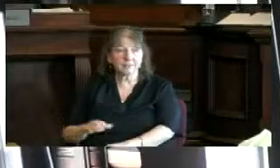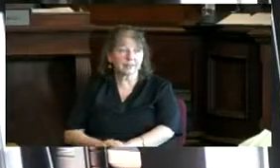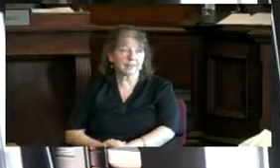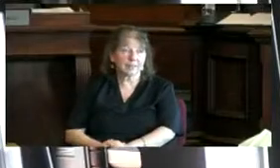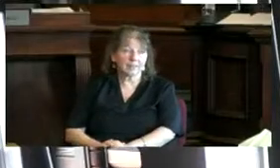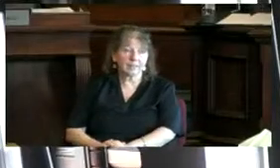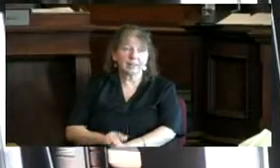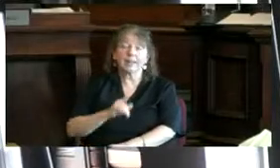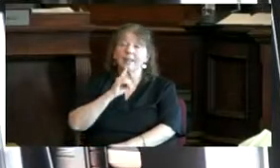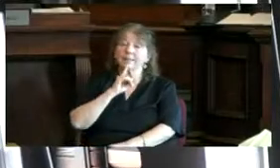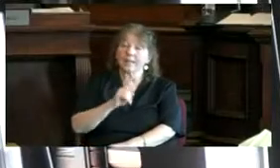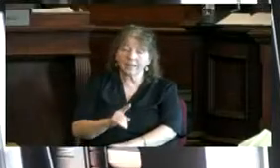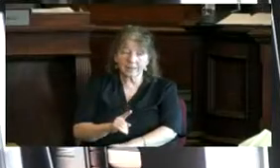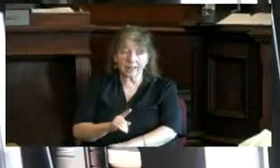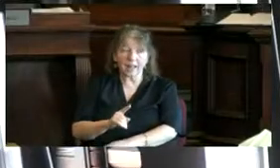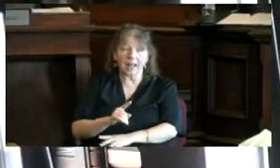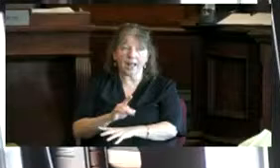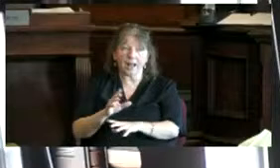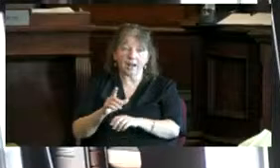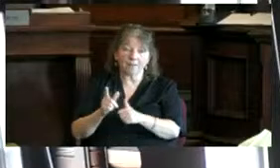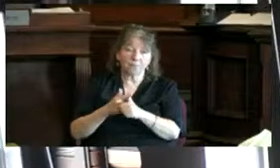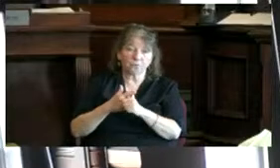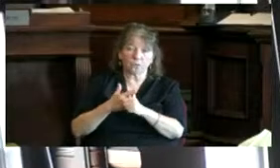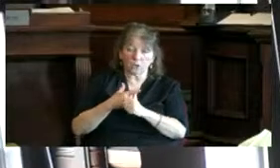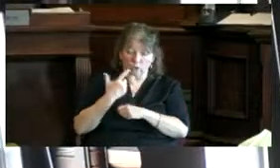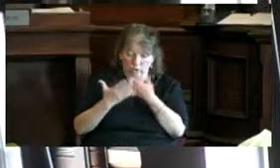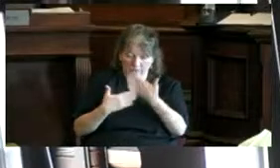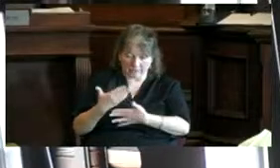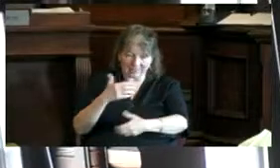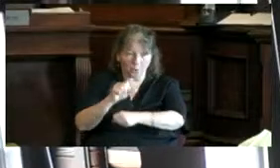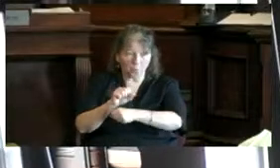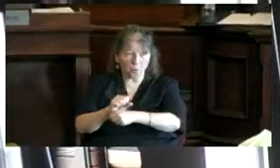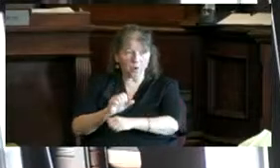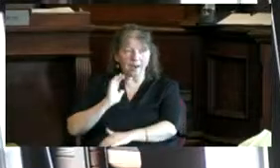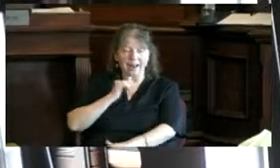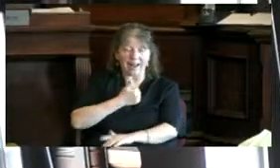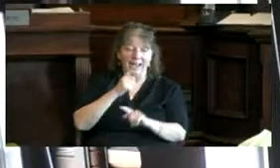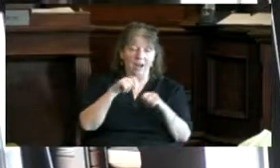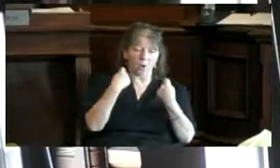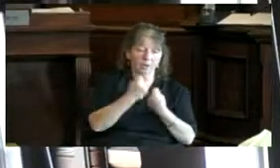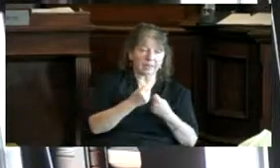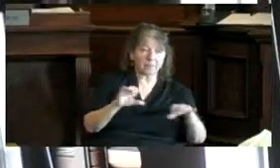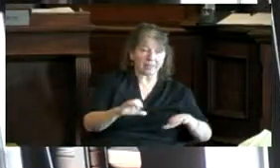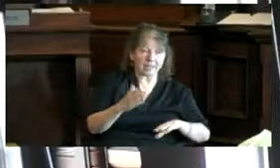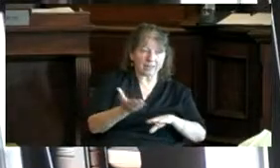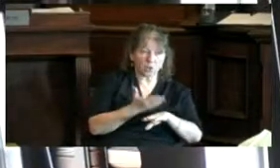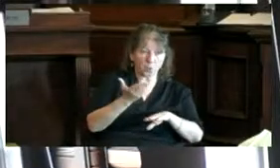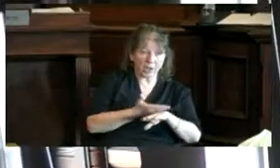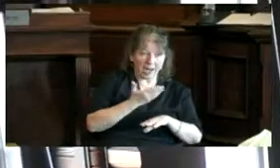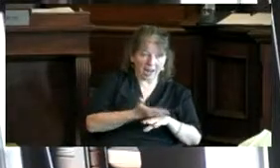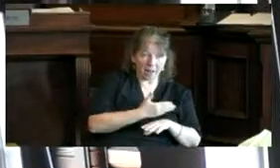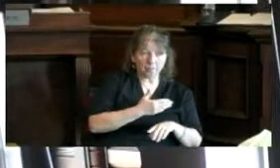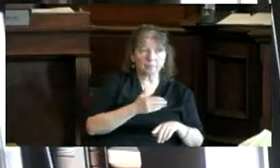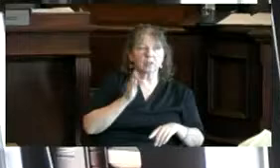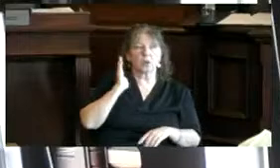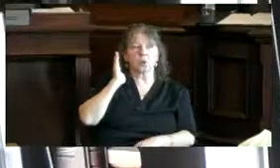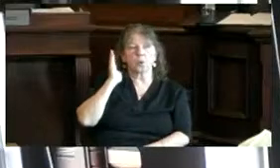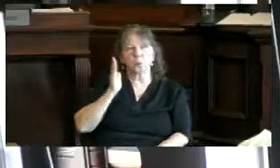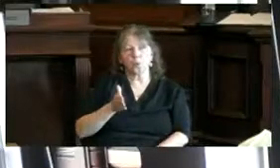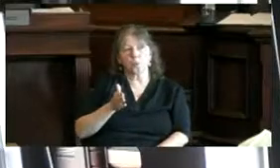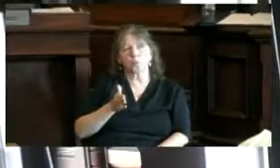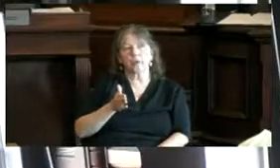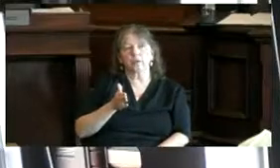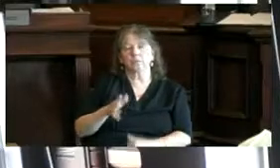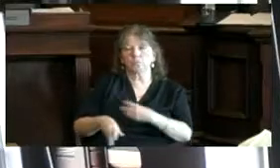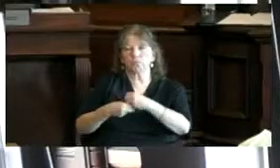of additional work, and our team that does rehabs is going to gear up with